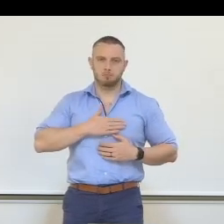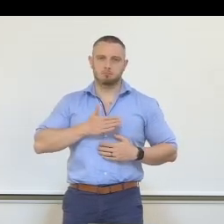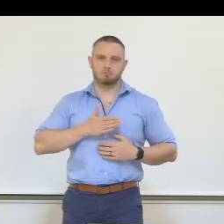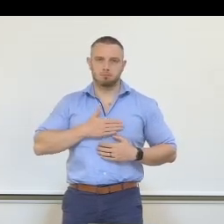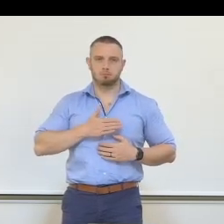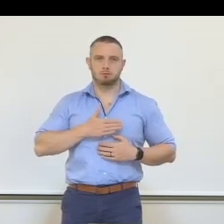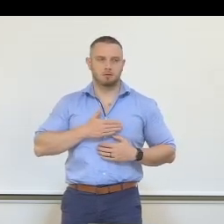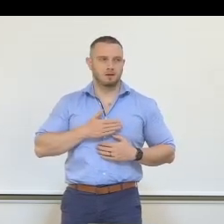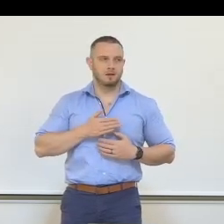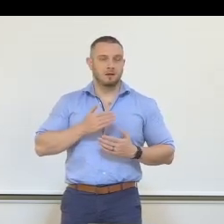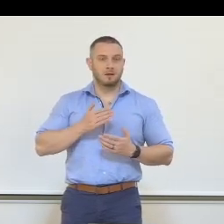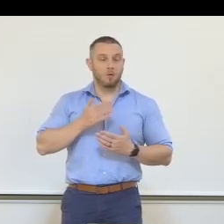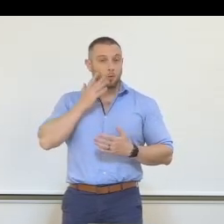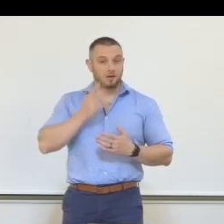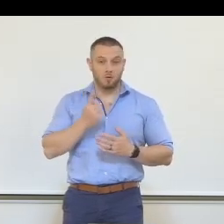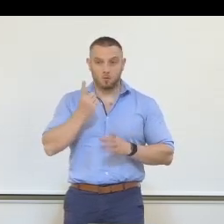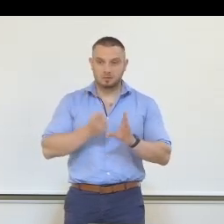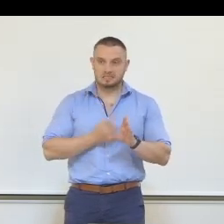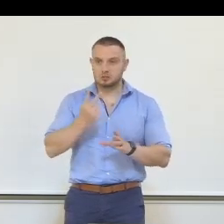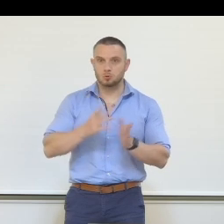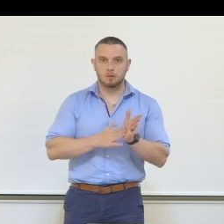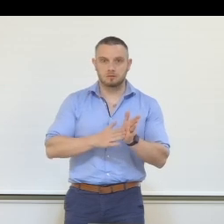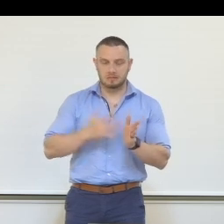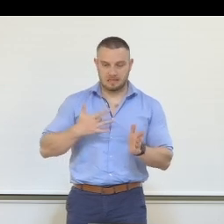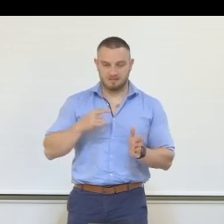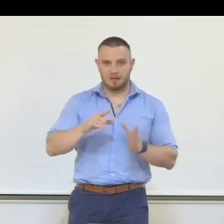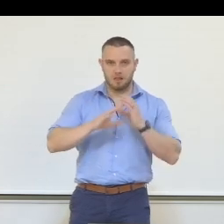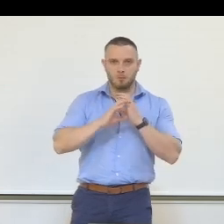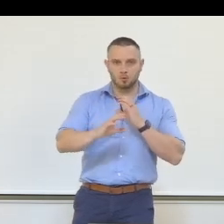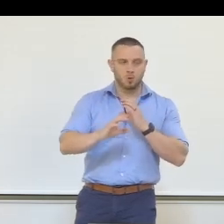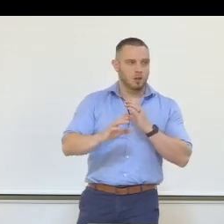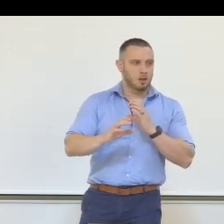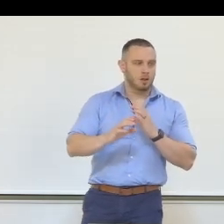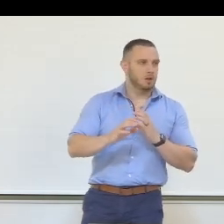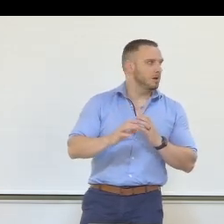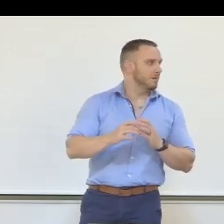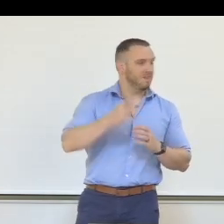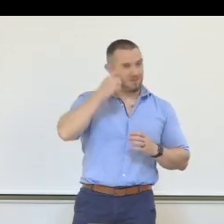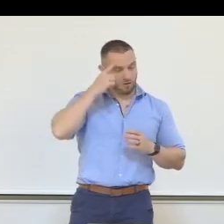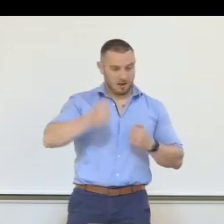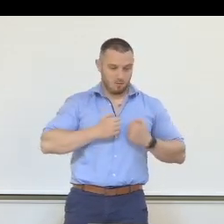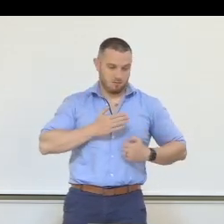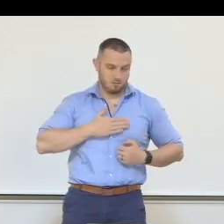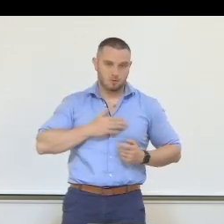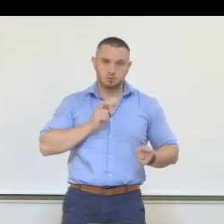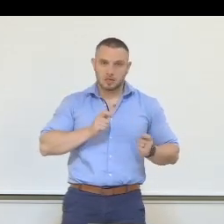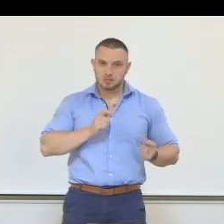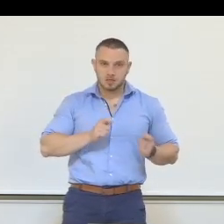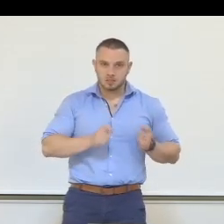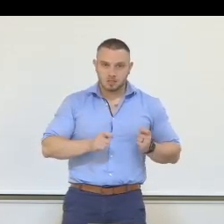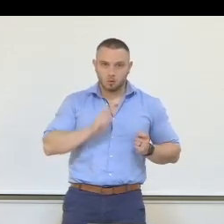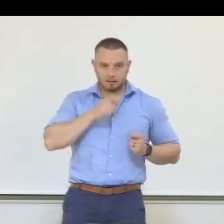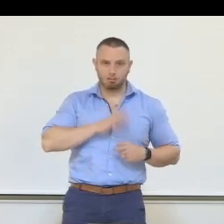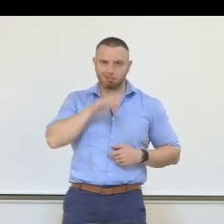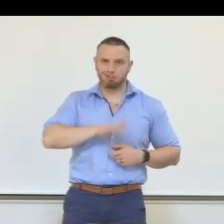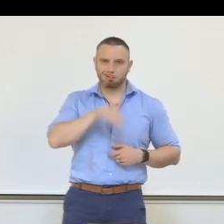was to, after a year and 2 months inside the modules, it was assumed that our circadian rhythm would be completely